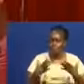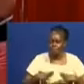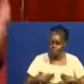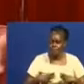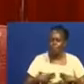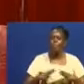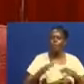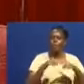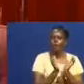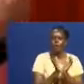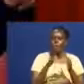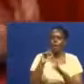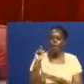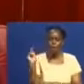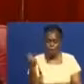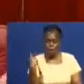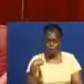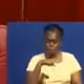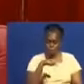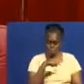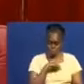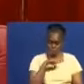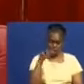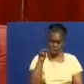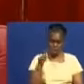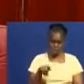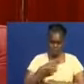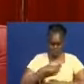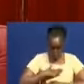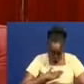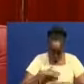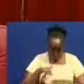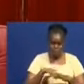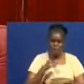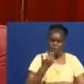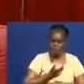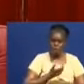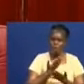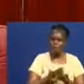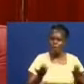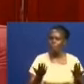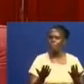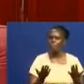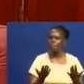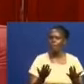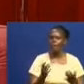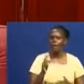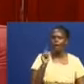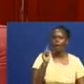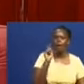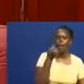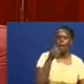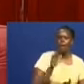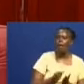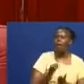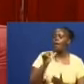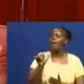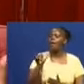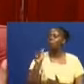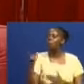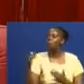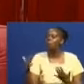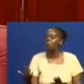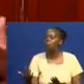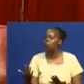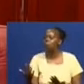of investment companies in Kenya? We, the political class. What happened to Kenya Airways? Look at it now. It's